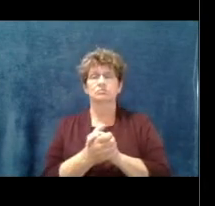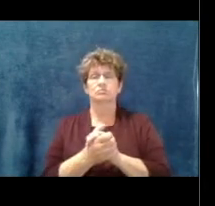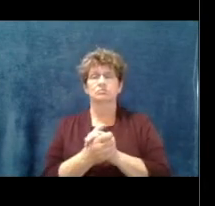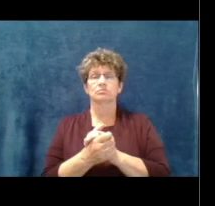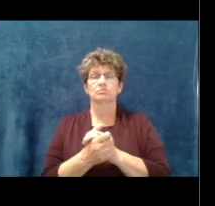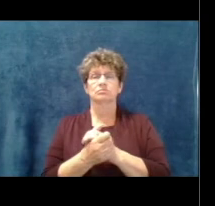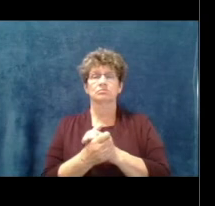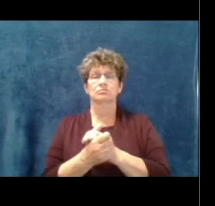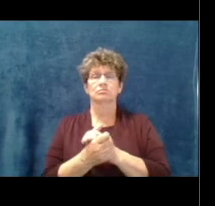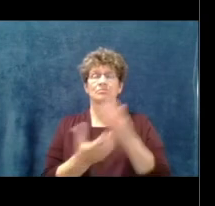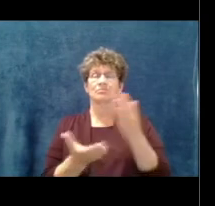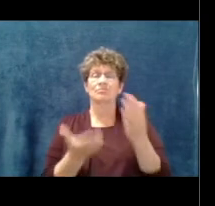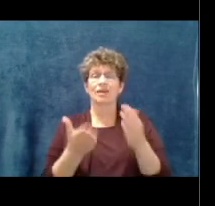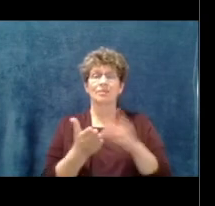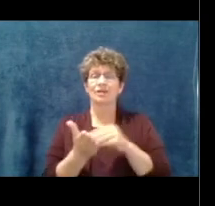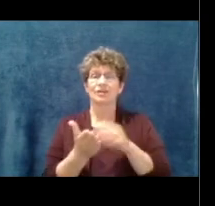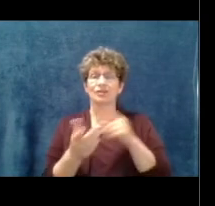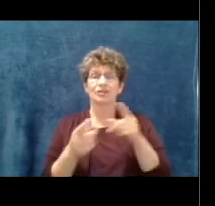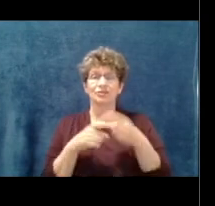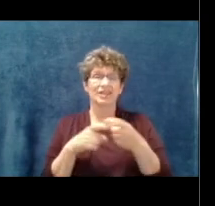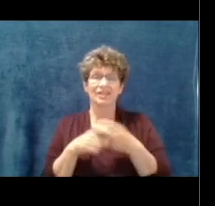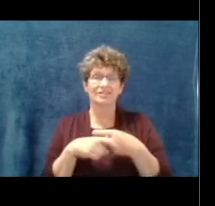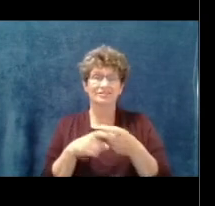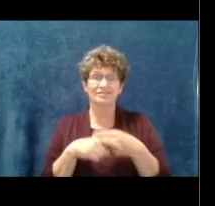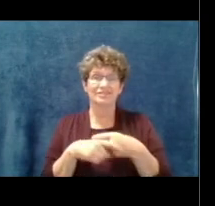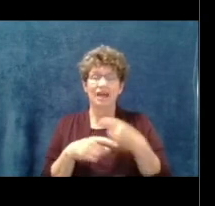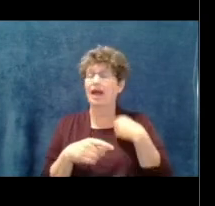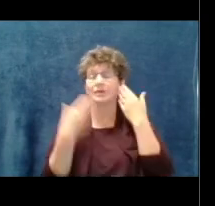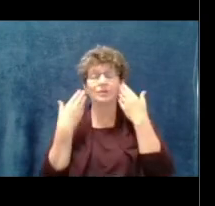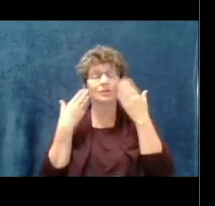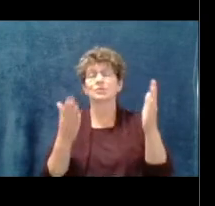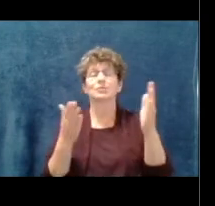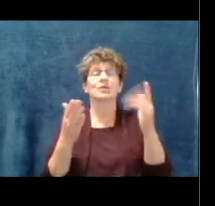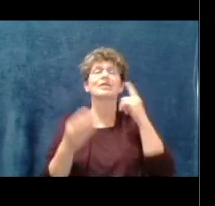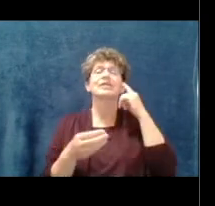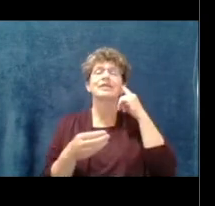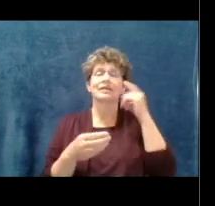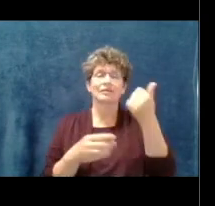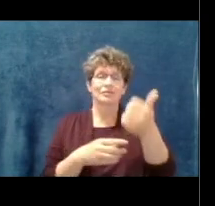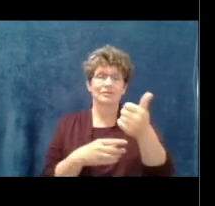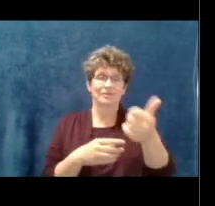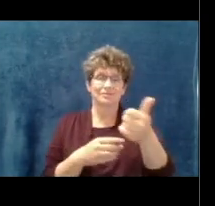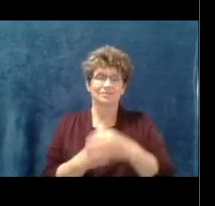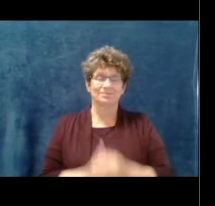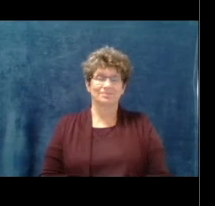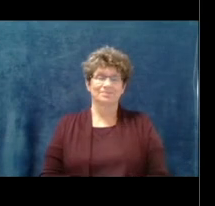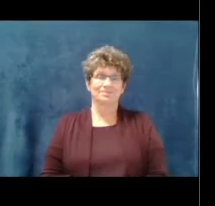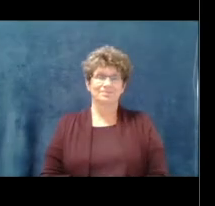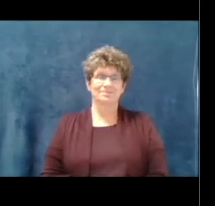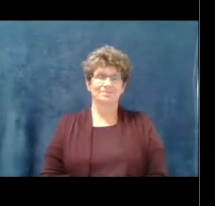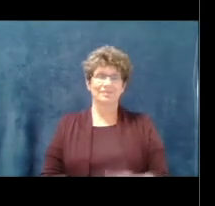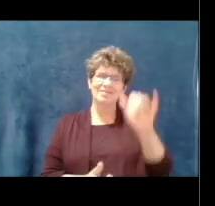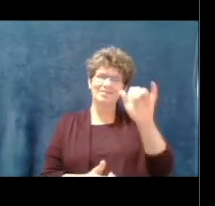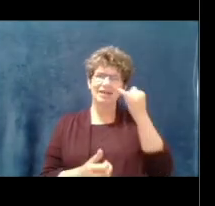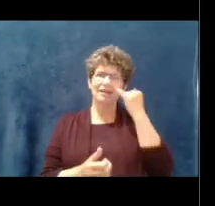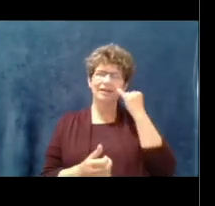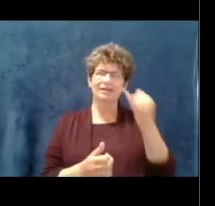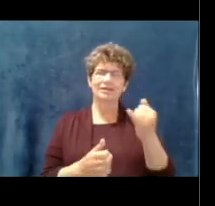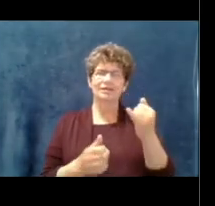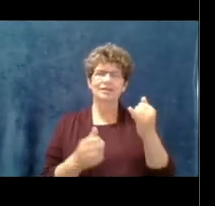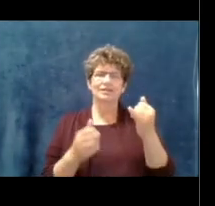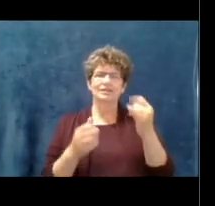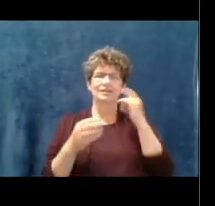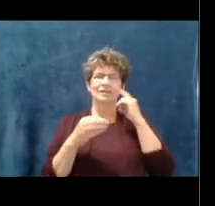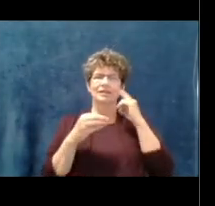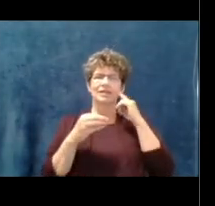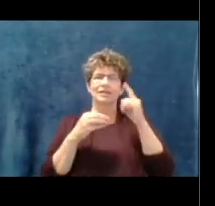pick up knitting? I don't know. Think of something. So with that kind of in mind, let's think a bit about the structure